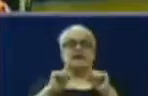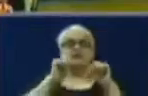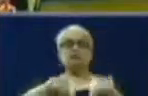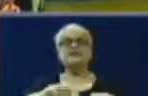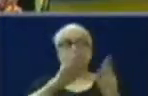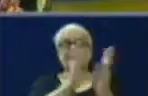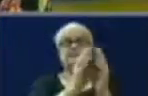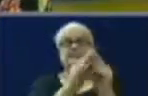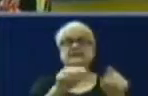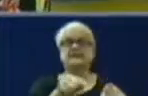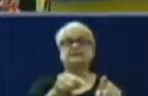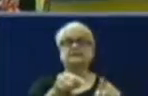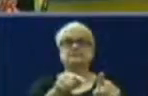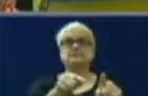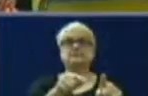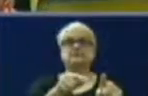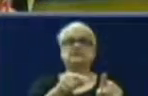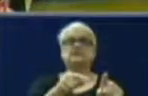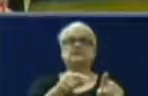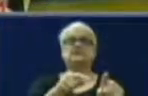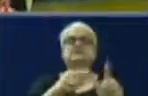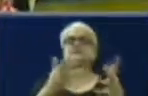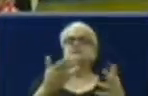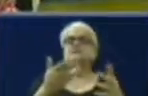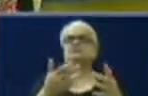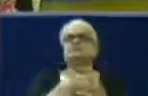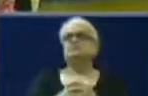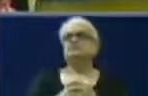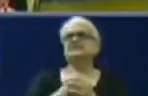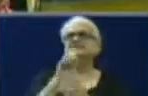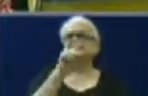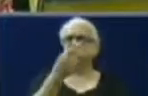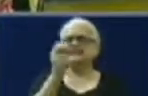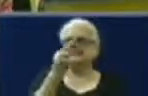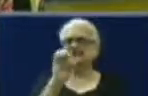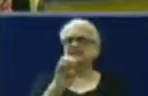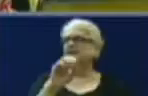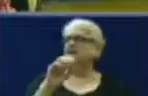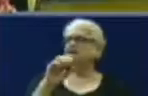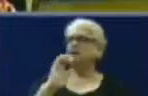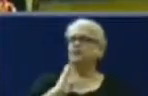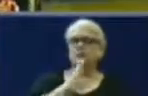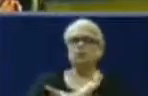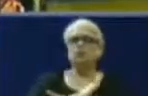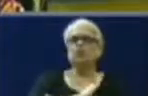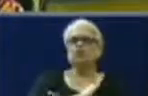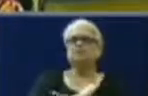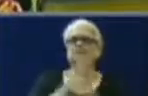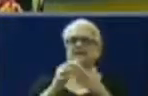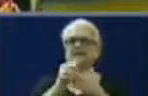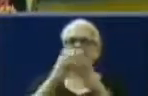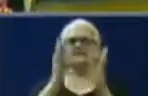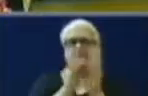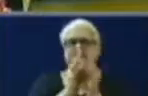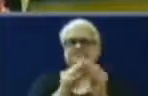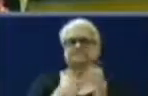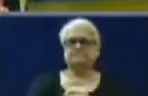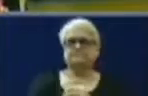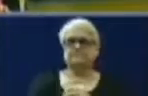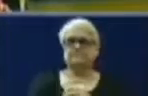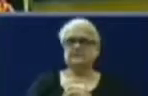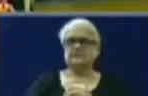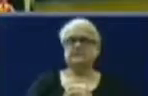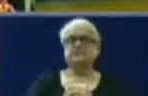meeting, which was hosted by school board member Stephanie Orn. She opened the floor to discussion and made sure that everyone